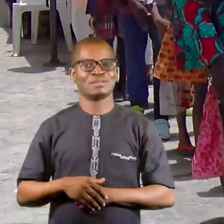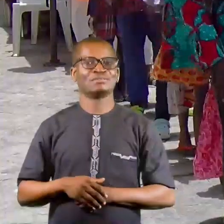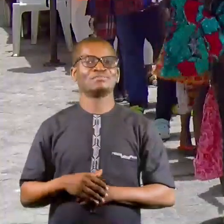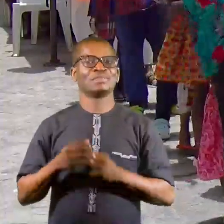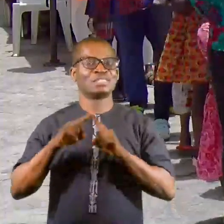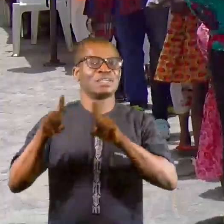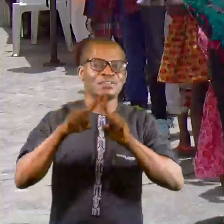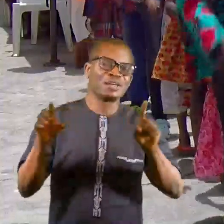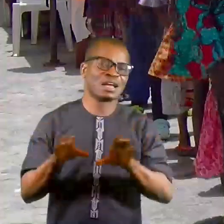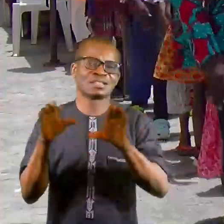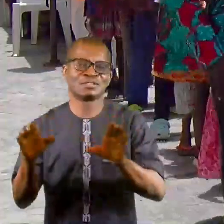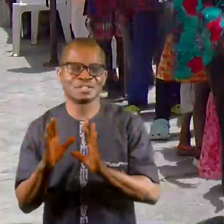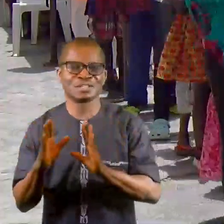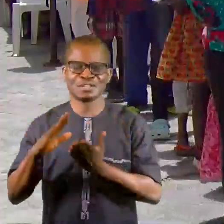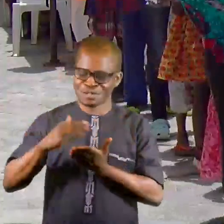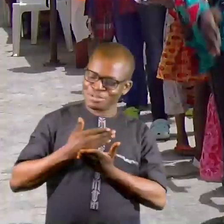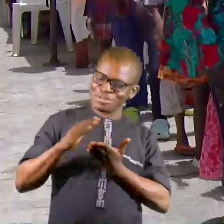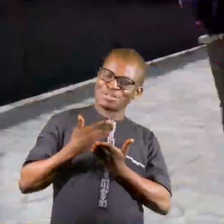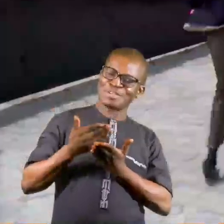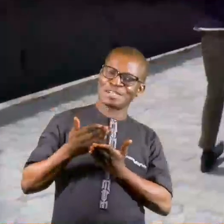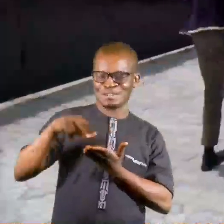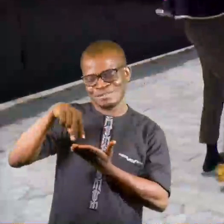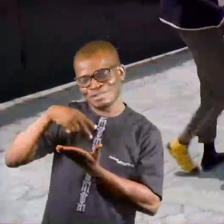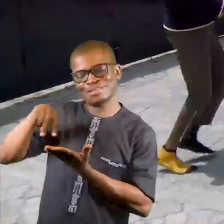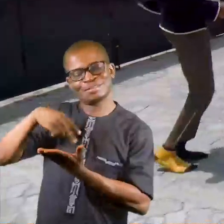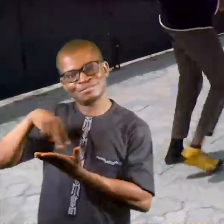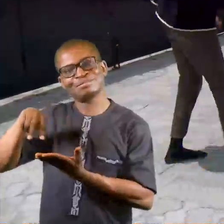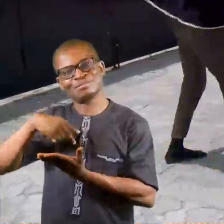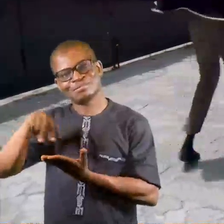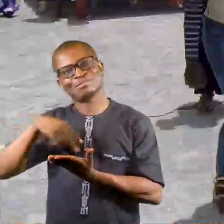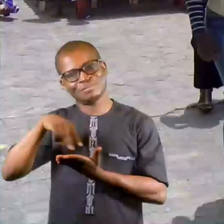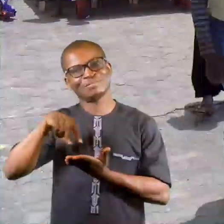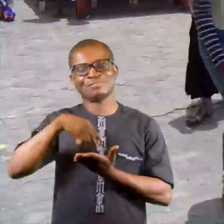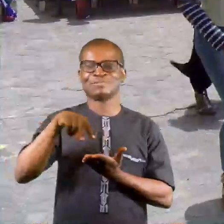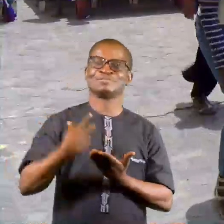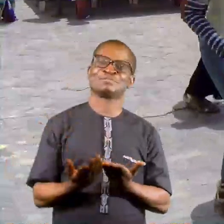There were lots of activities, songs, dances,